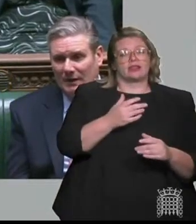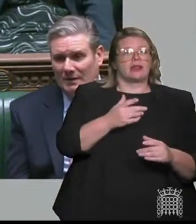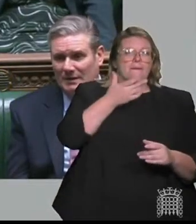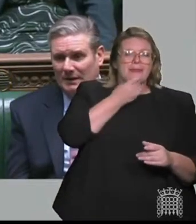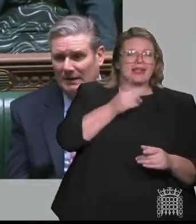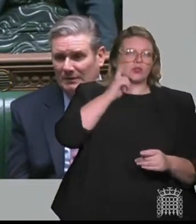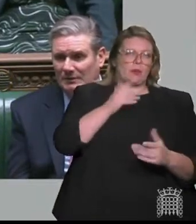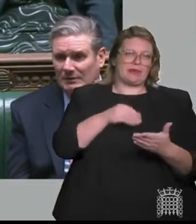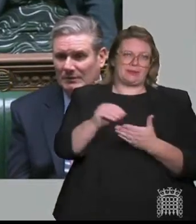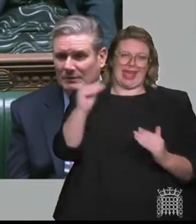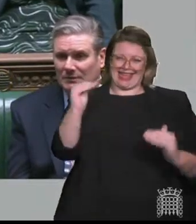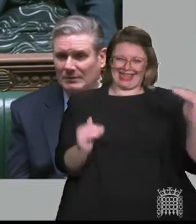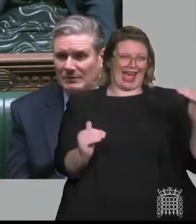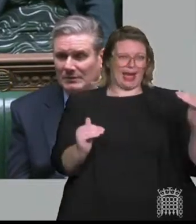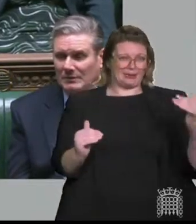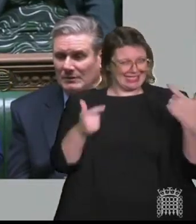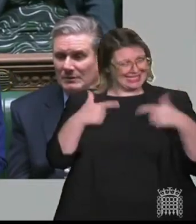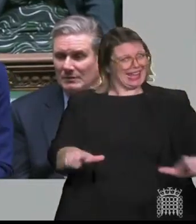close.